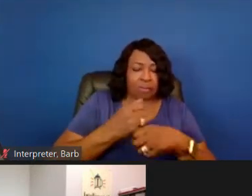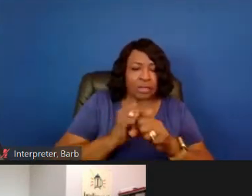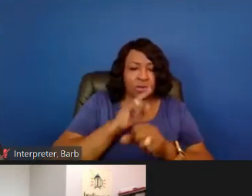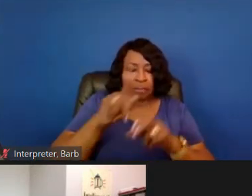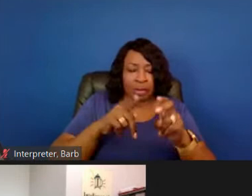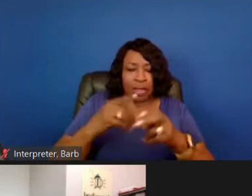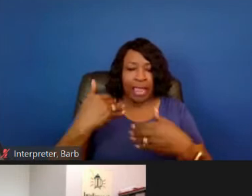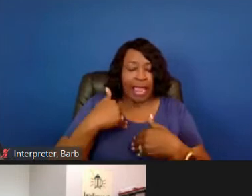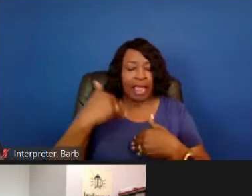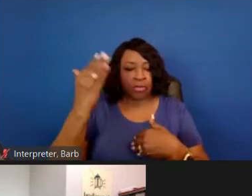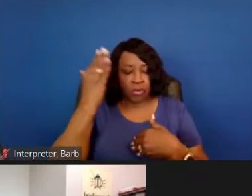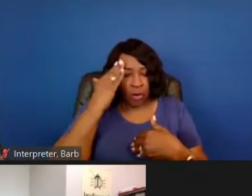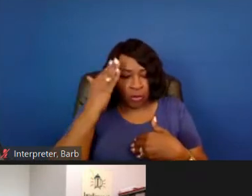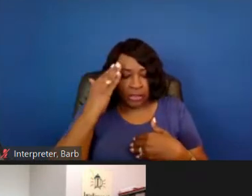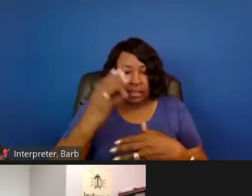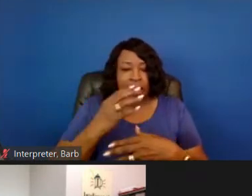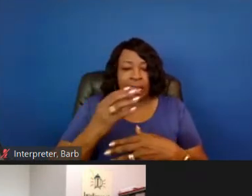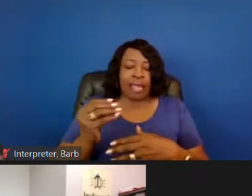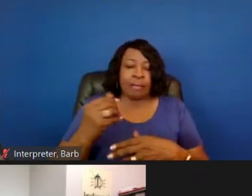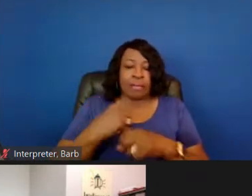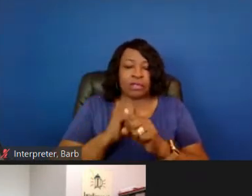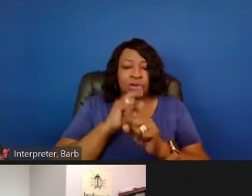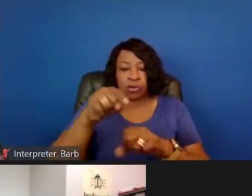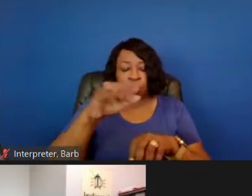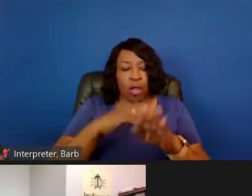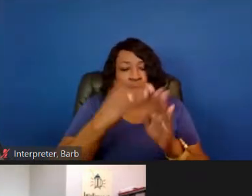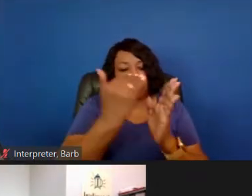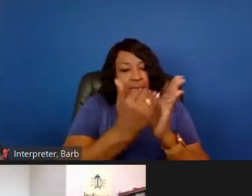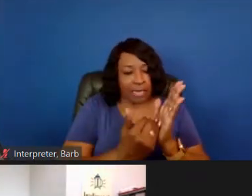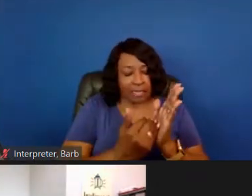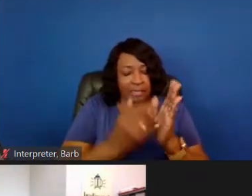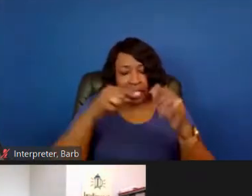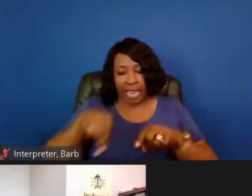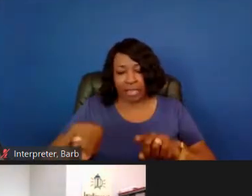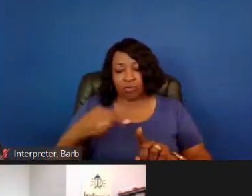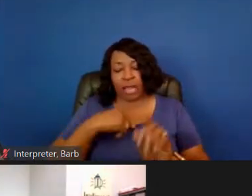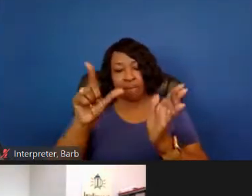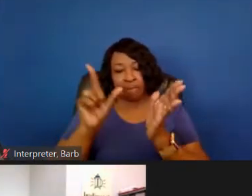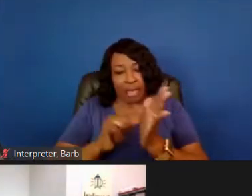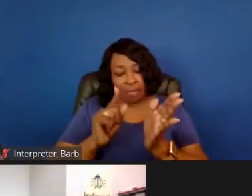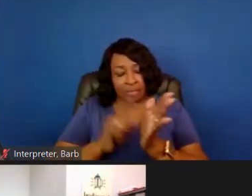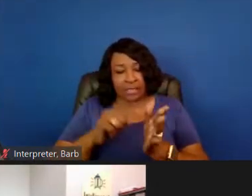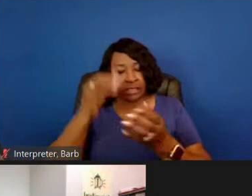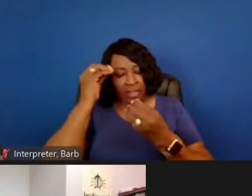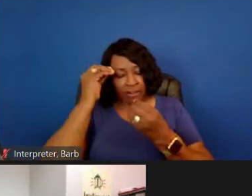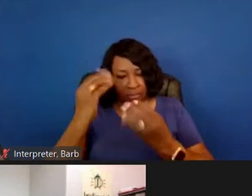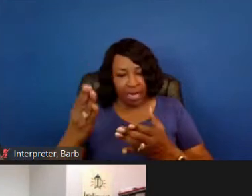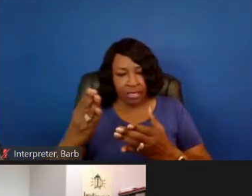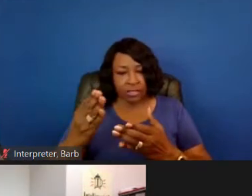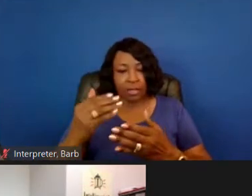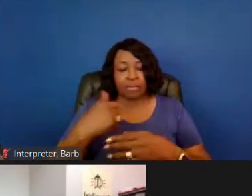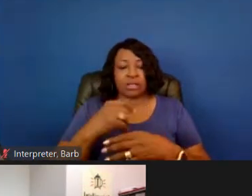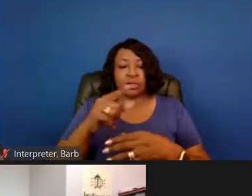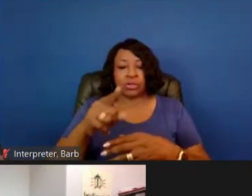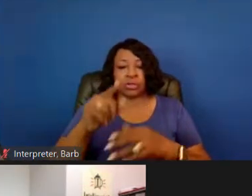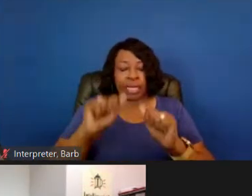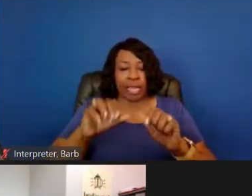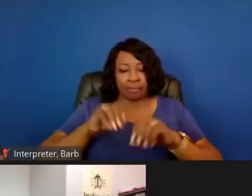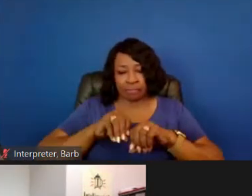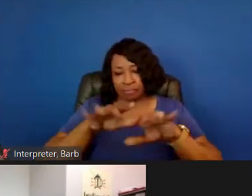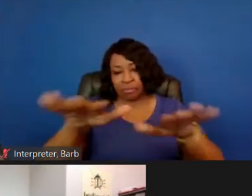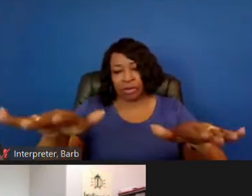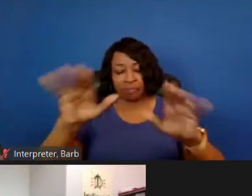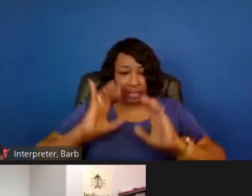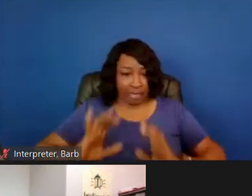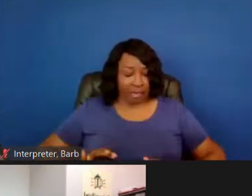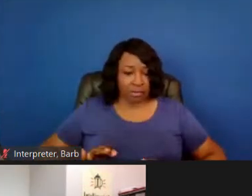will make sure that you're on all those lists as we publish new information, so you can share it with community groups and get out to those email lists, as